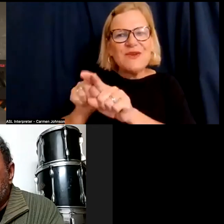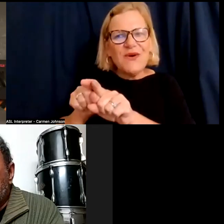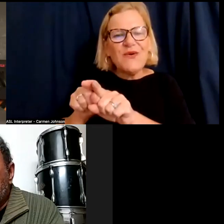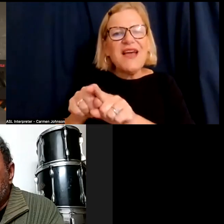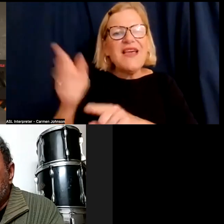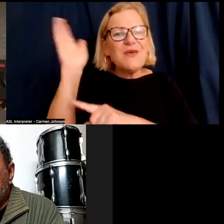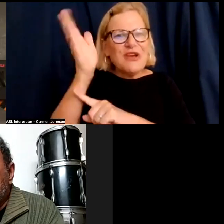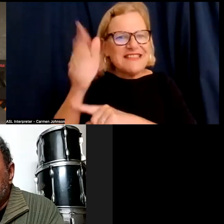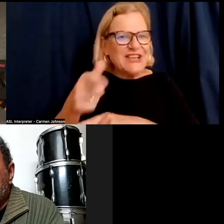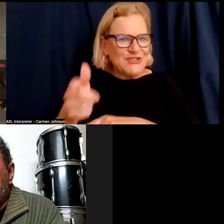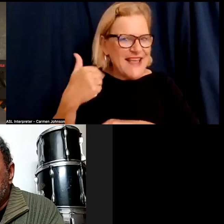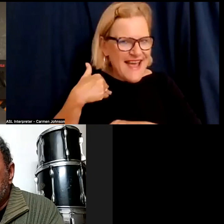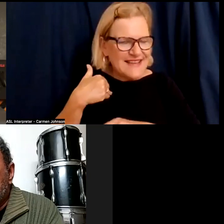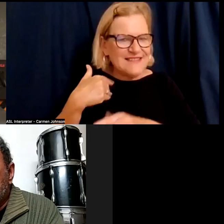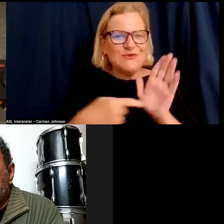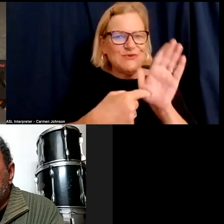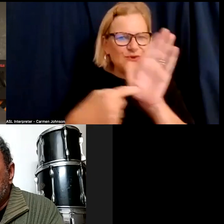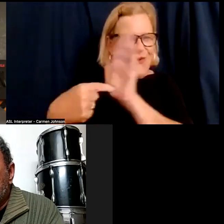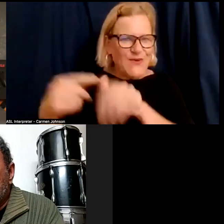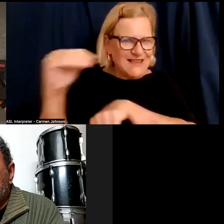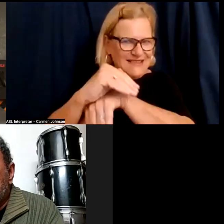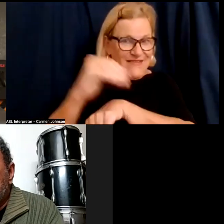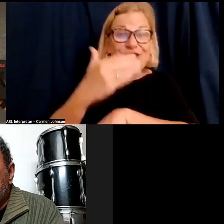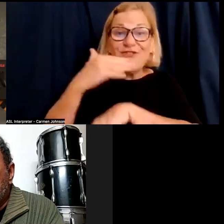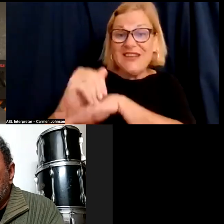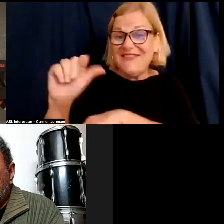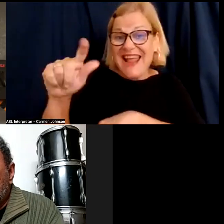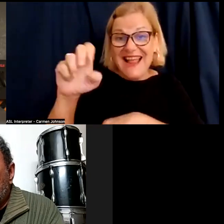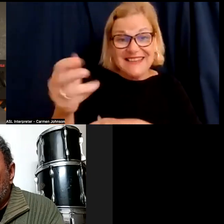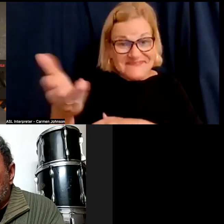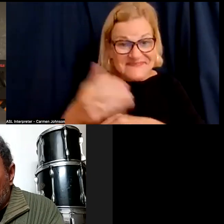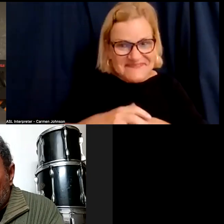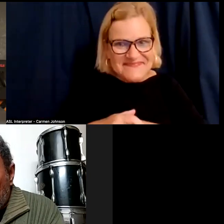the presentation that he has to showcase this evening. Good evening, Allan.